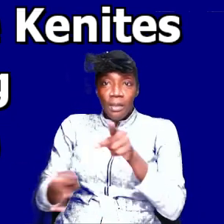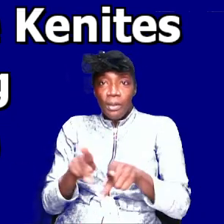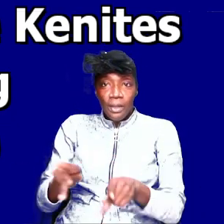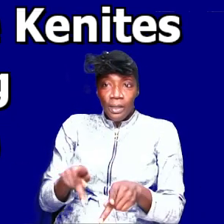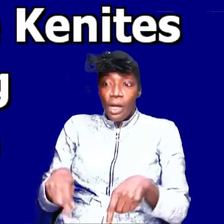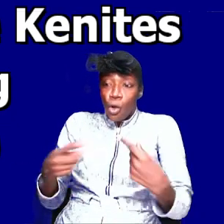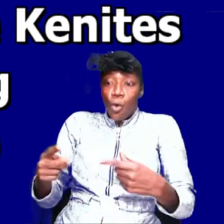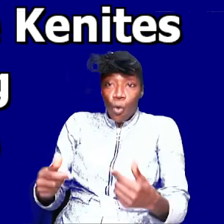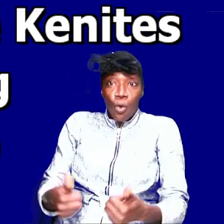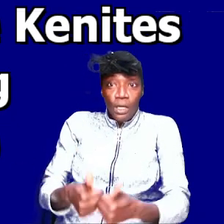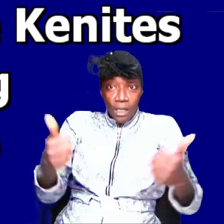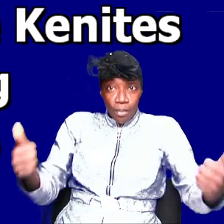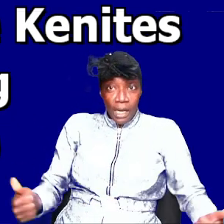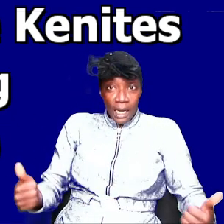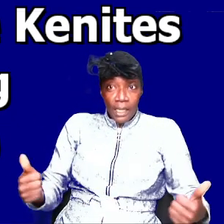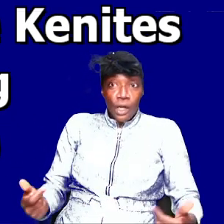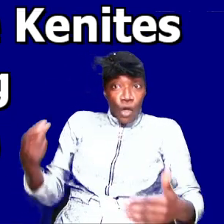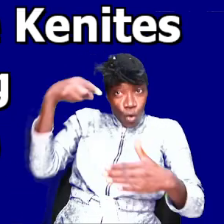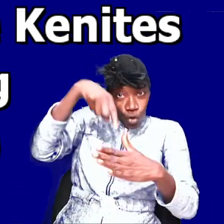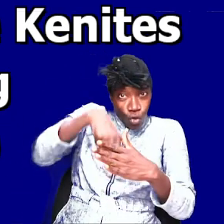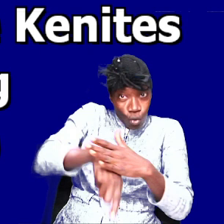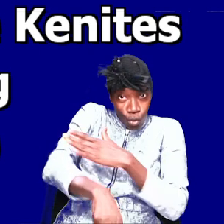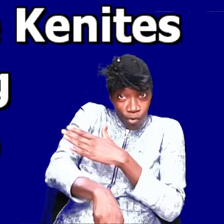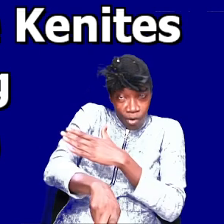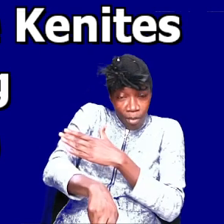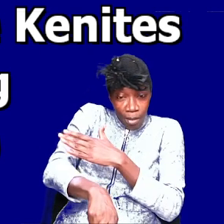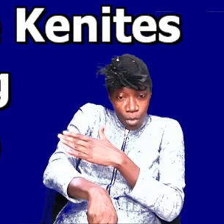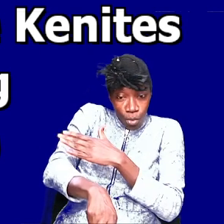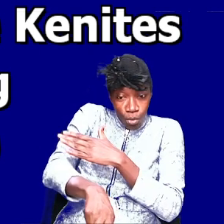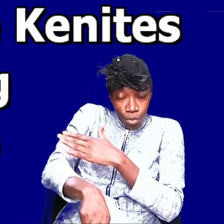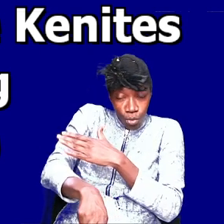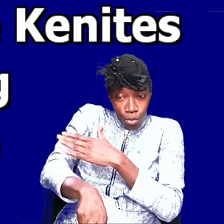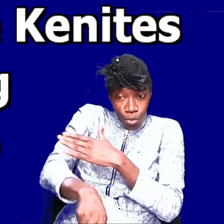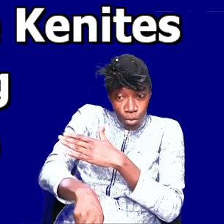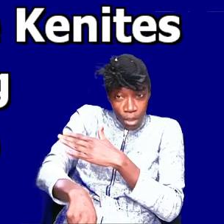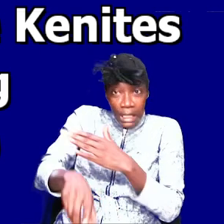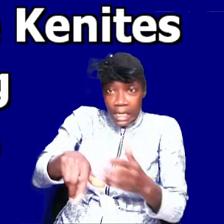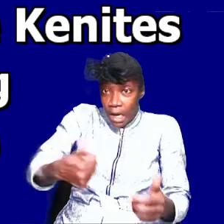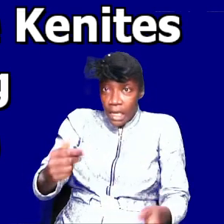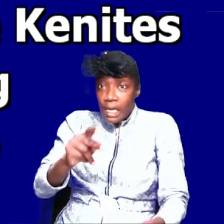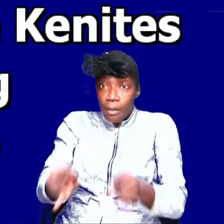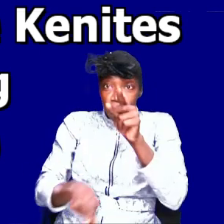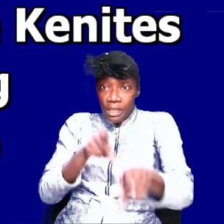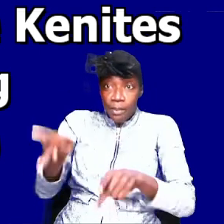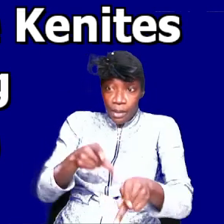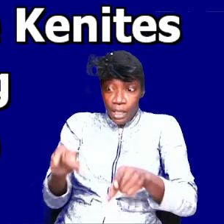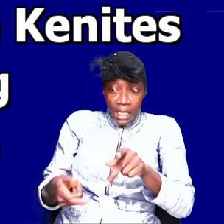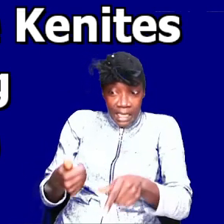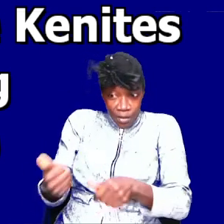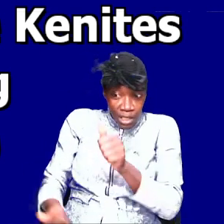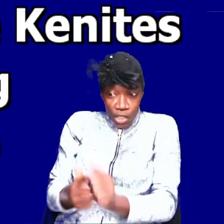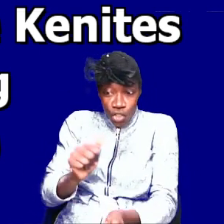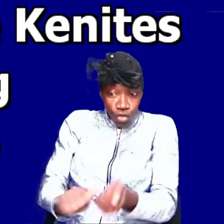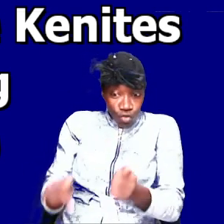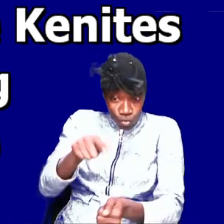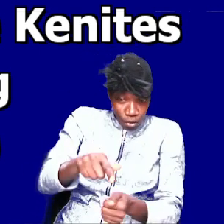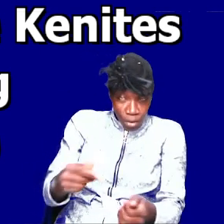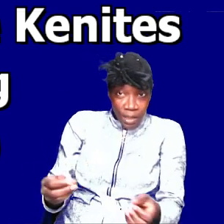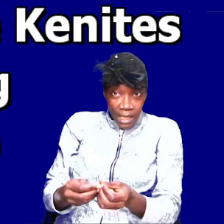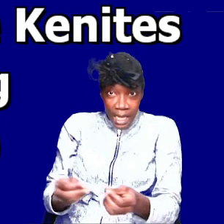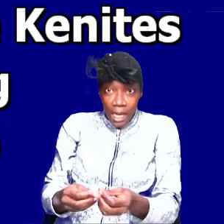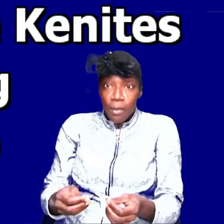the Canaanites, go, depart, get you down from among the Amalekites, lest I destroy you with them. For